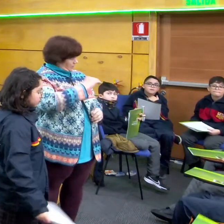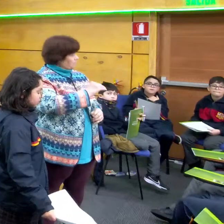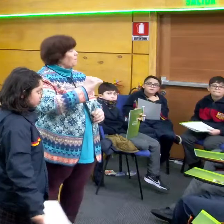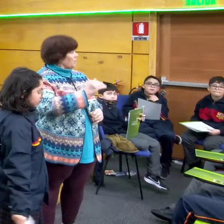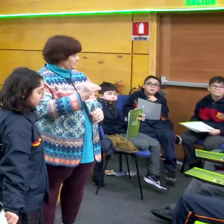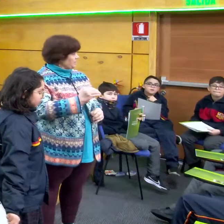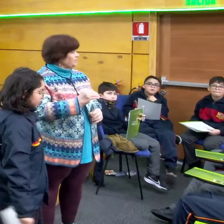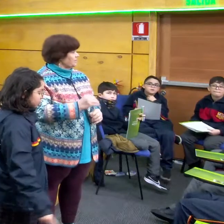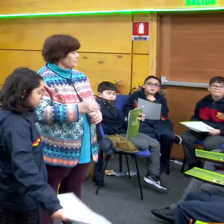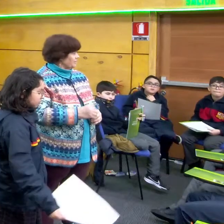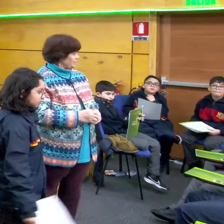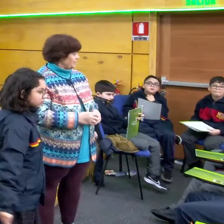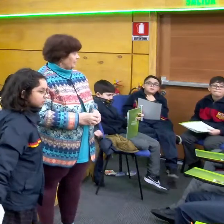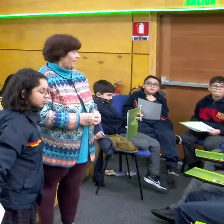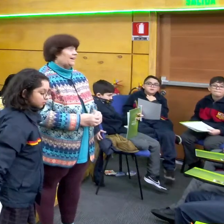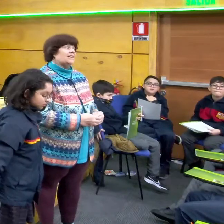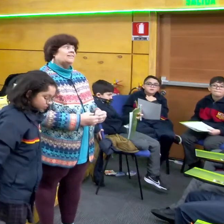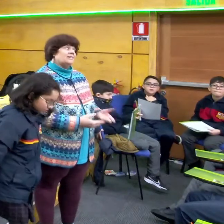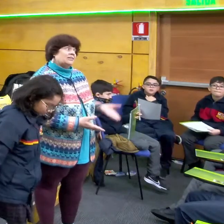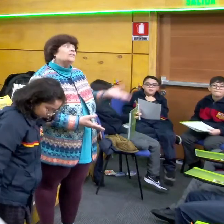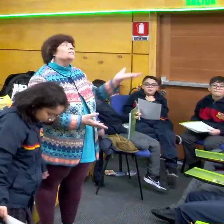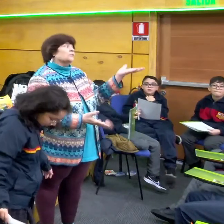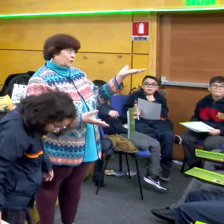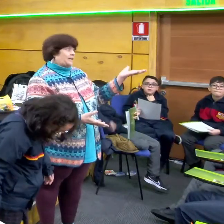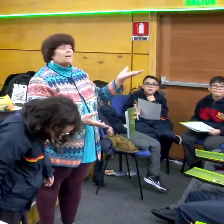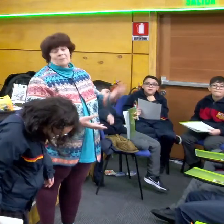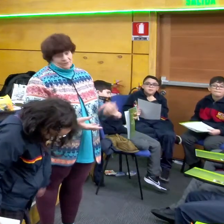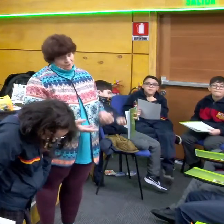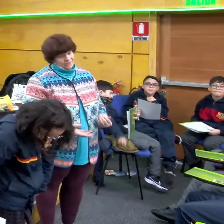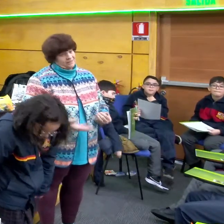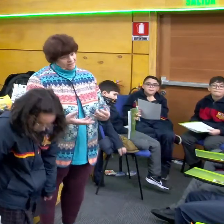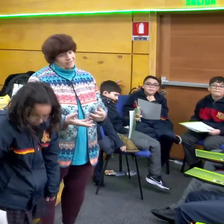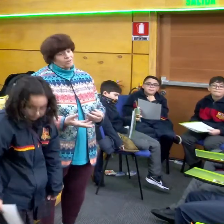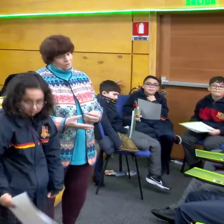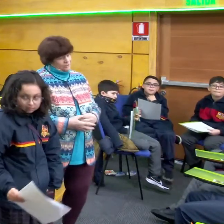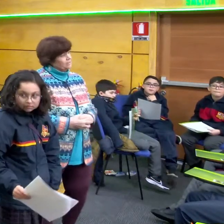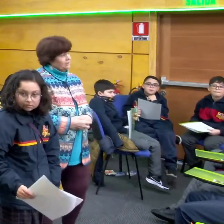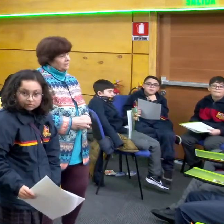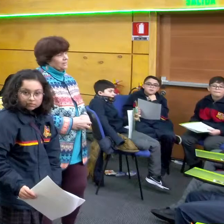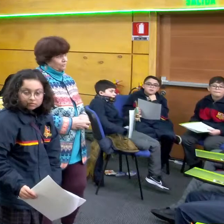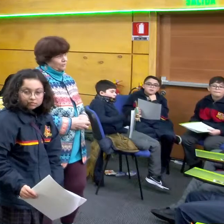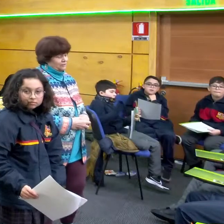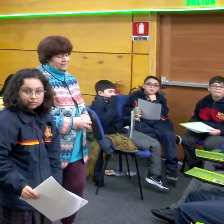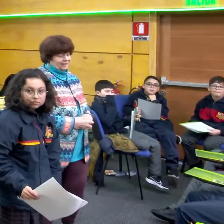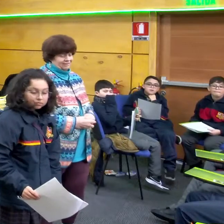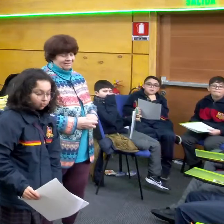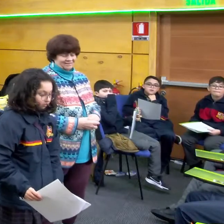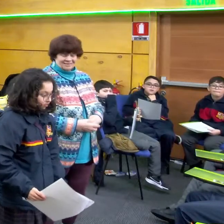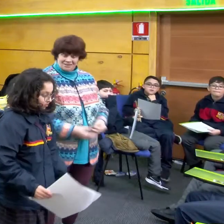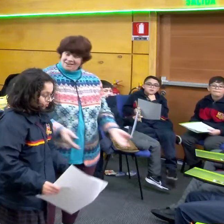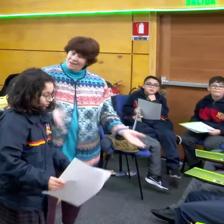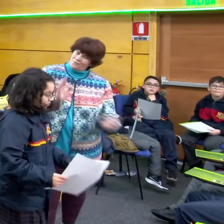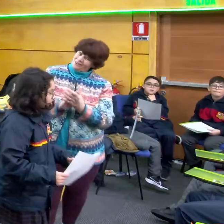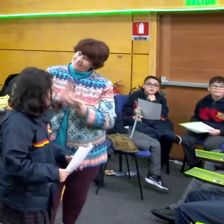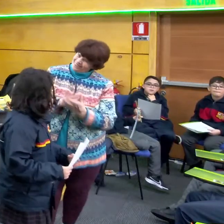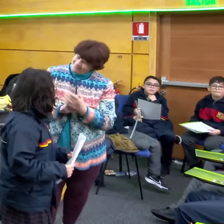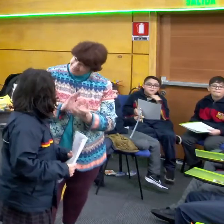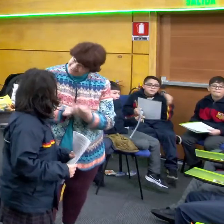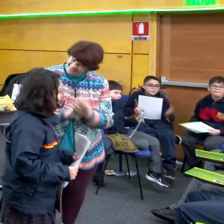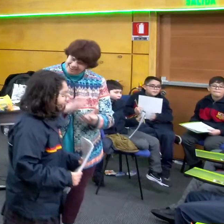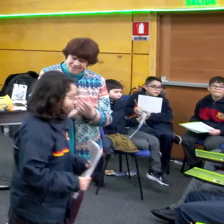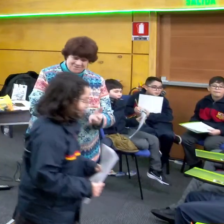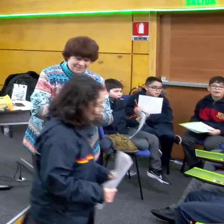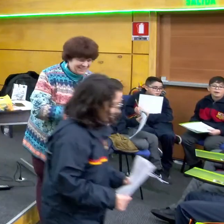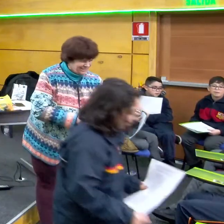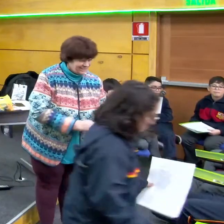Yeah, the pauses. And looking up at the audience, that's always a tough one. Yeah. Okay, well done.